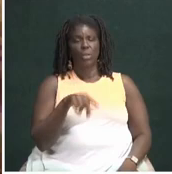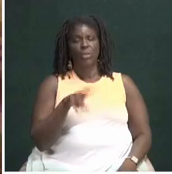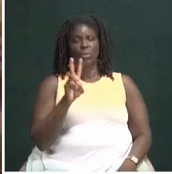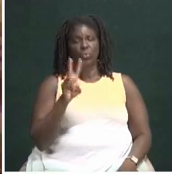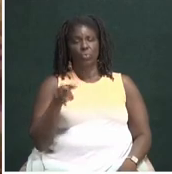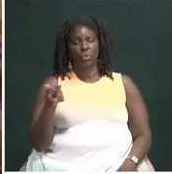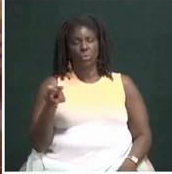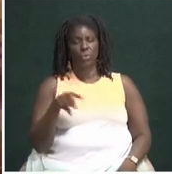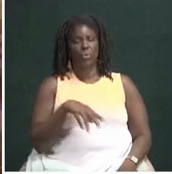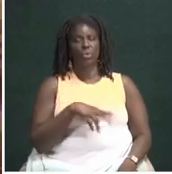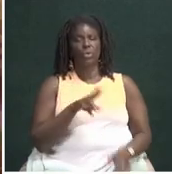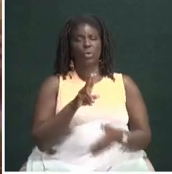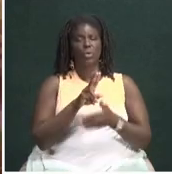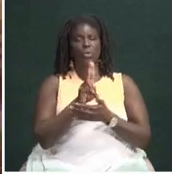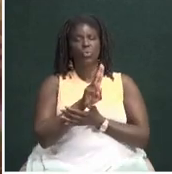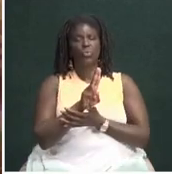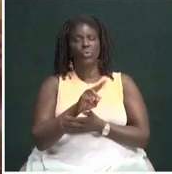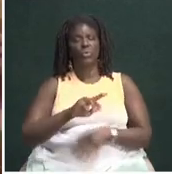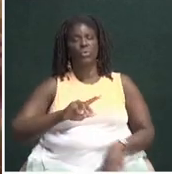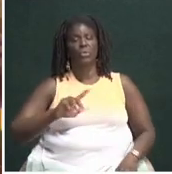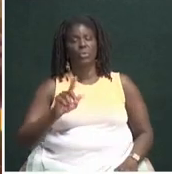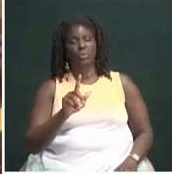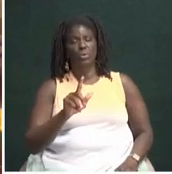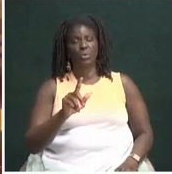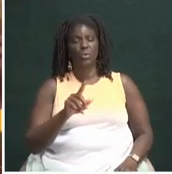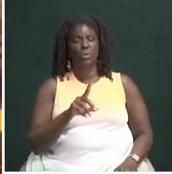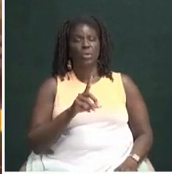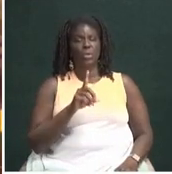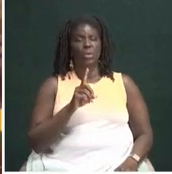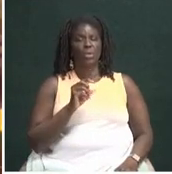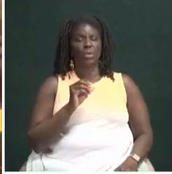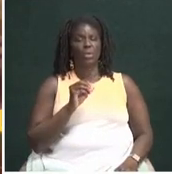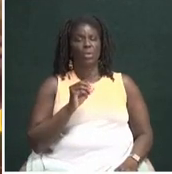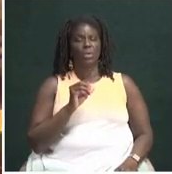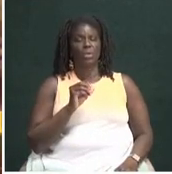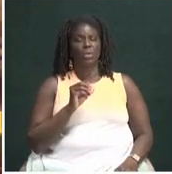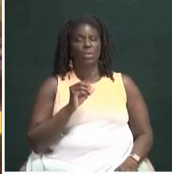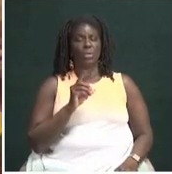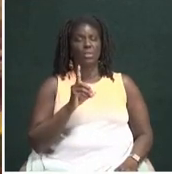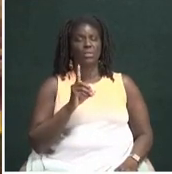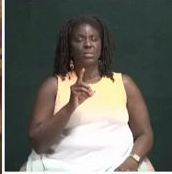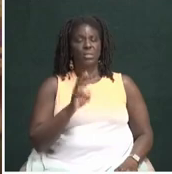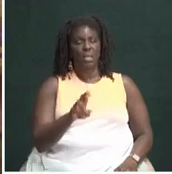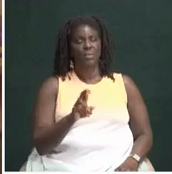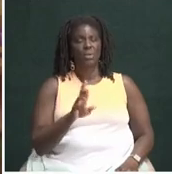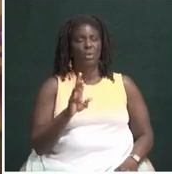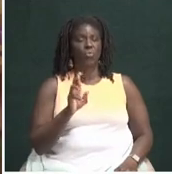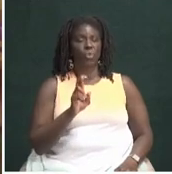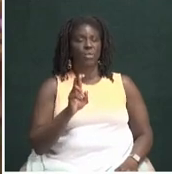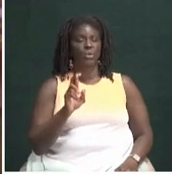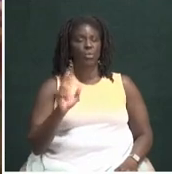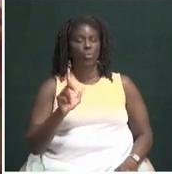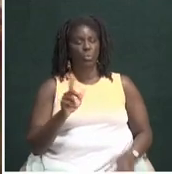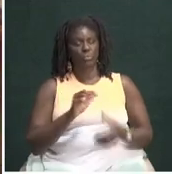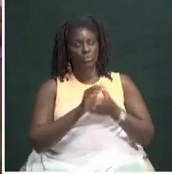2022, University of La Verne, Dr. Randall Lewis. Congratulations.